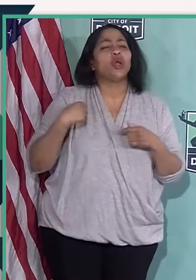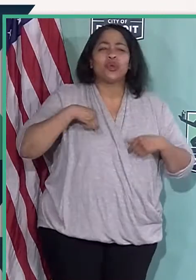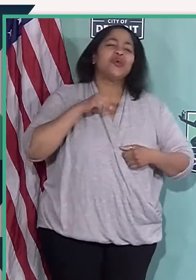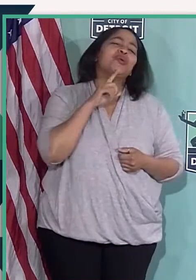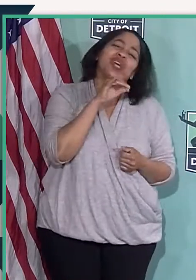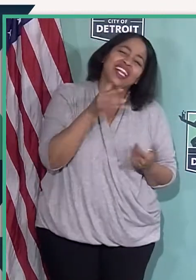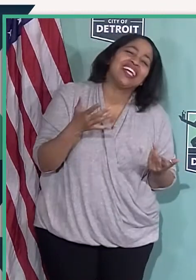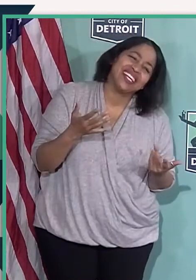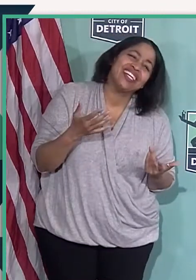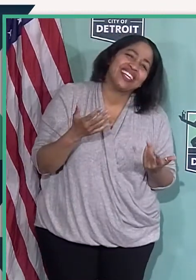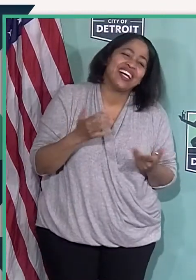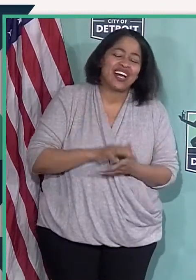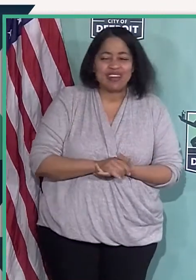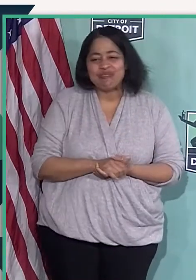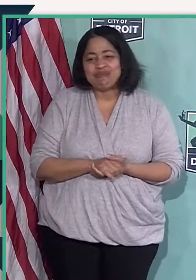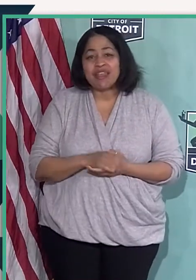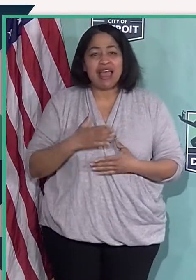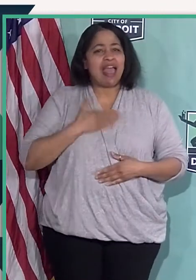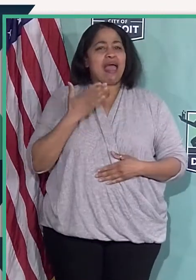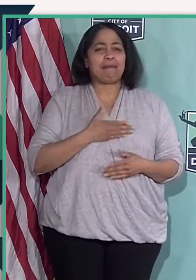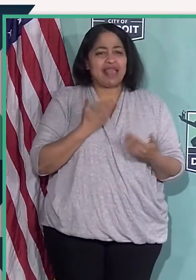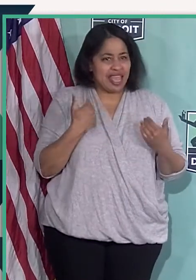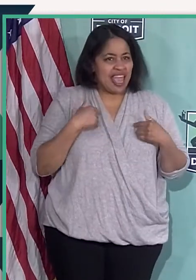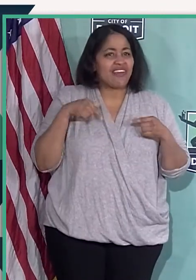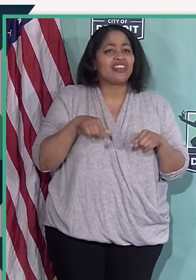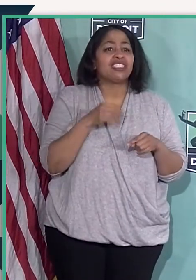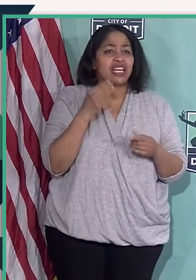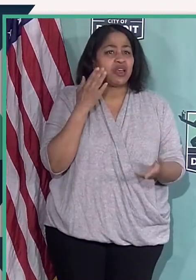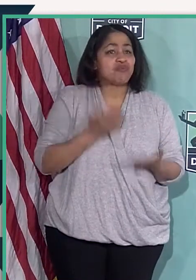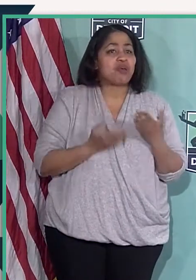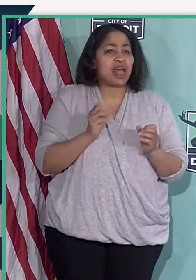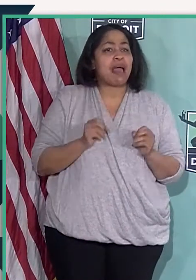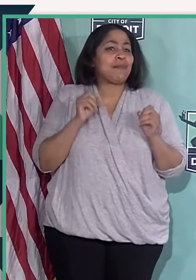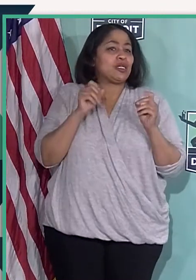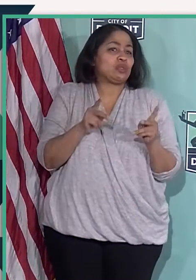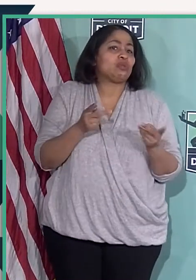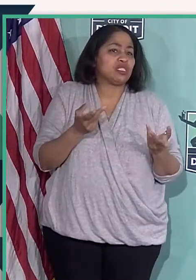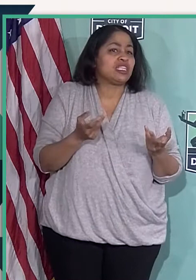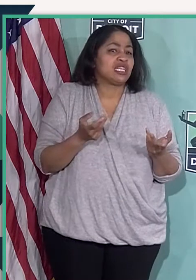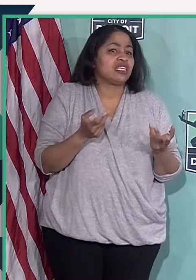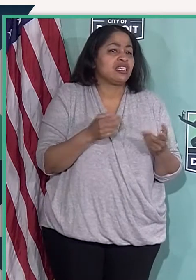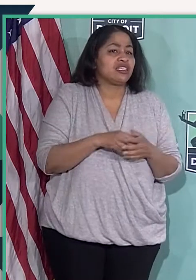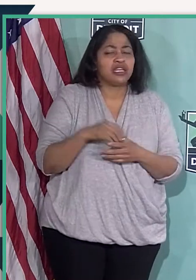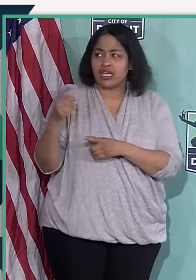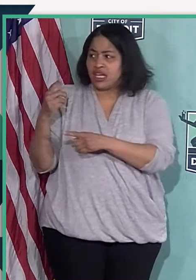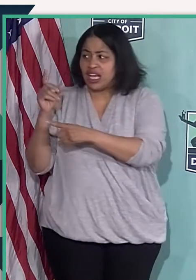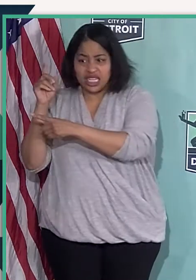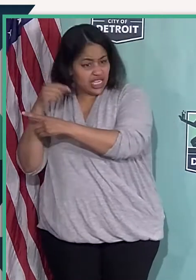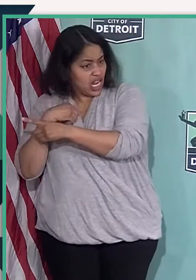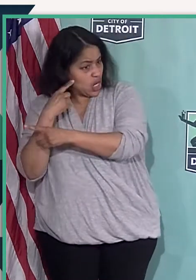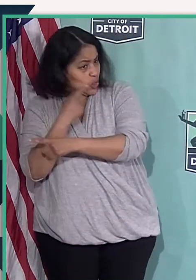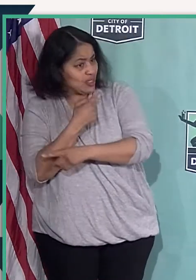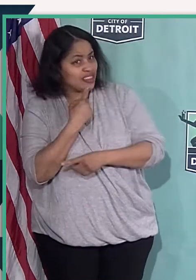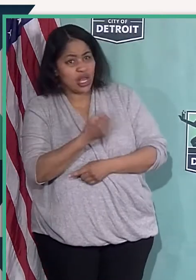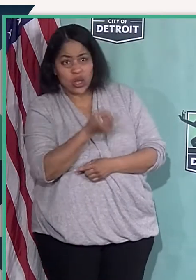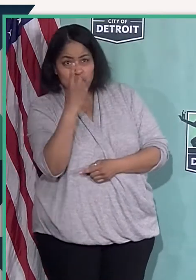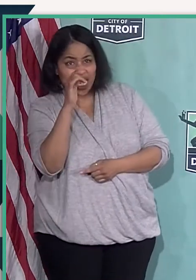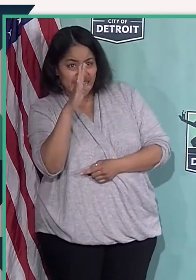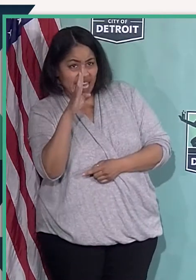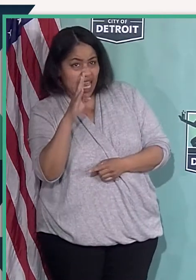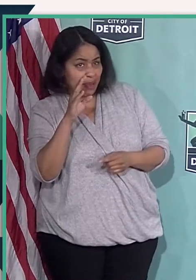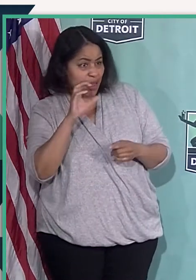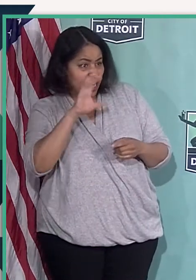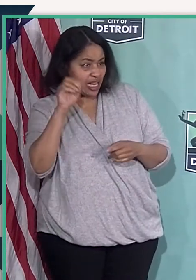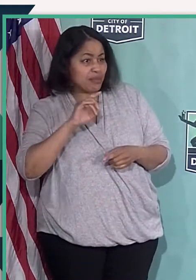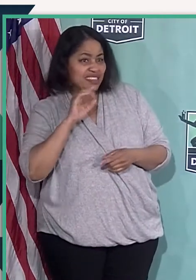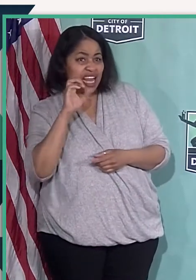really pleased to have this, and I think there'll probably be an opportunity for some media. Did I hear you say one of the cab companies is an Odyssey cab? It